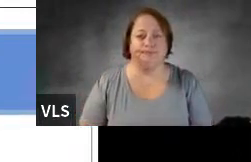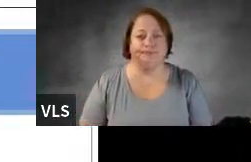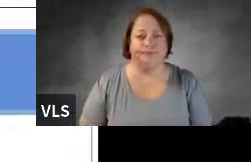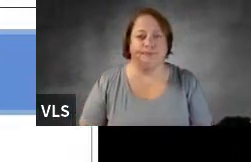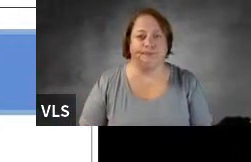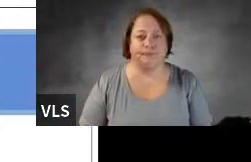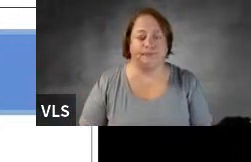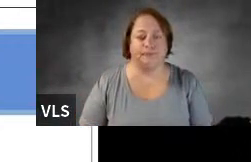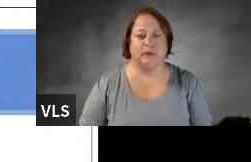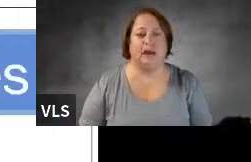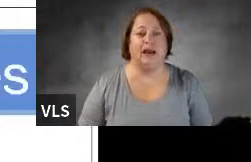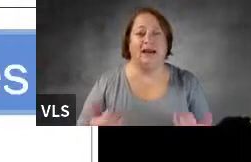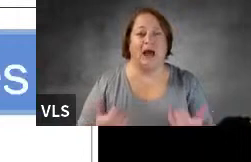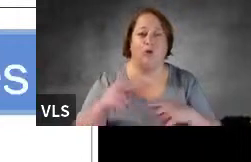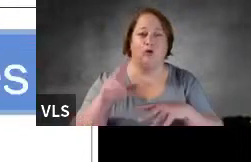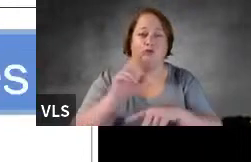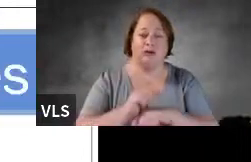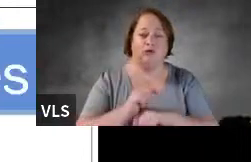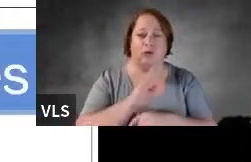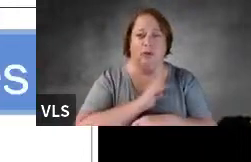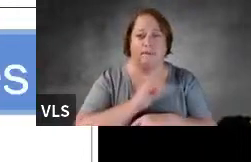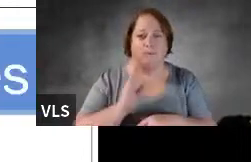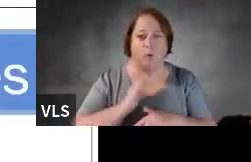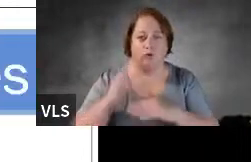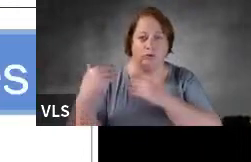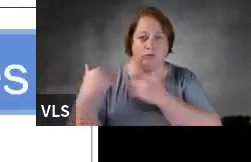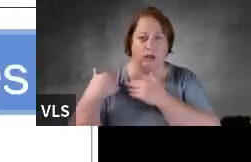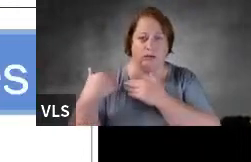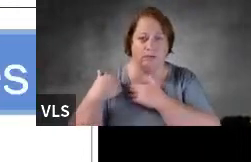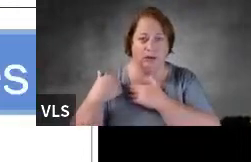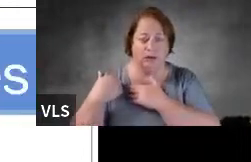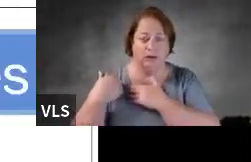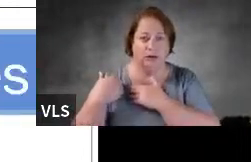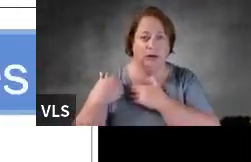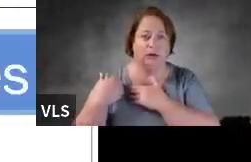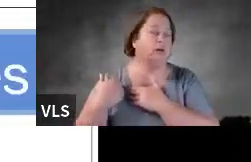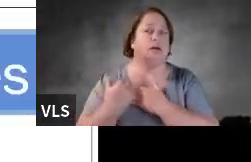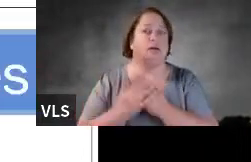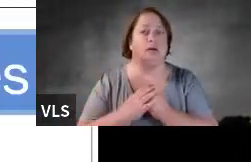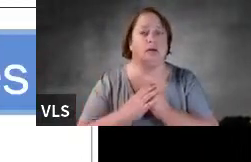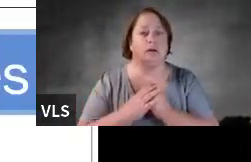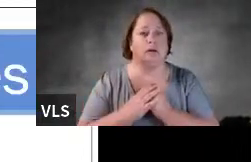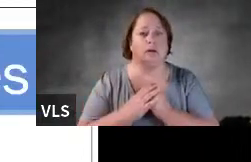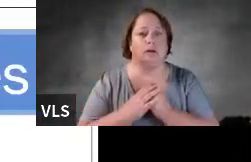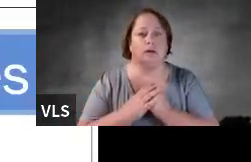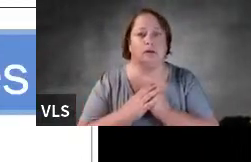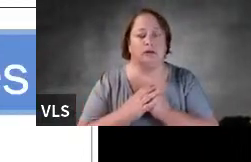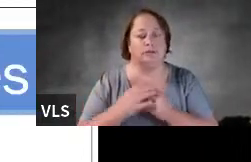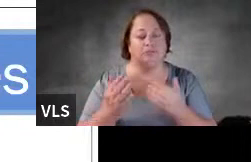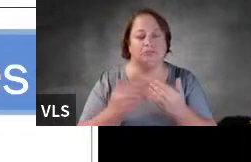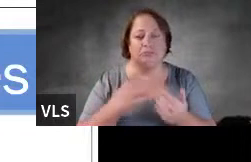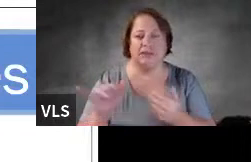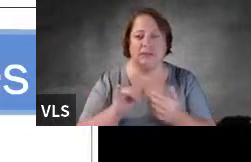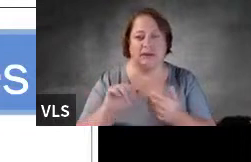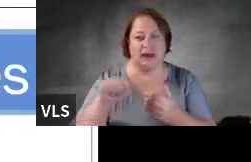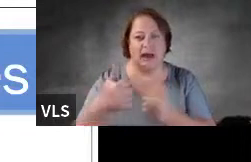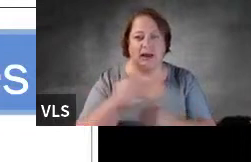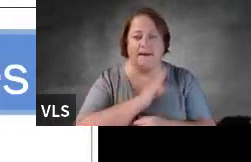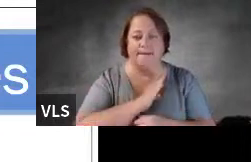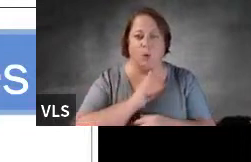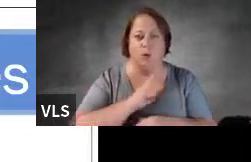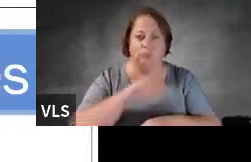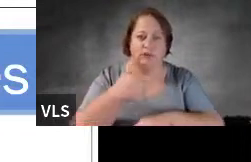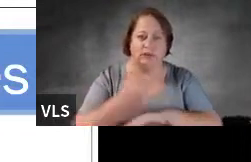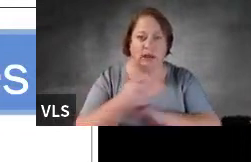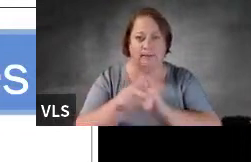Now, the traditional board responsibilities are very similar on the SST board as standing board. We set